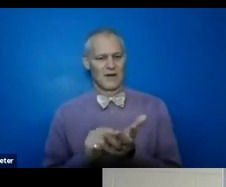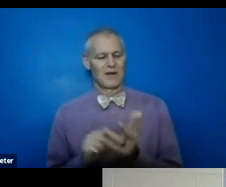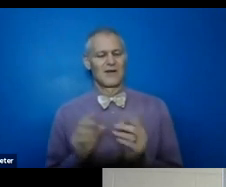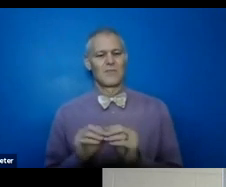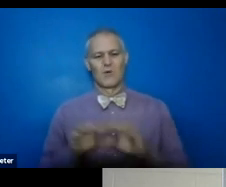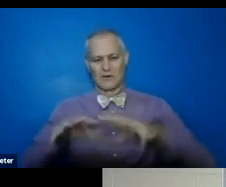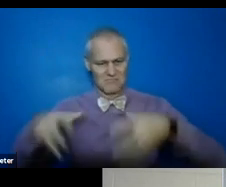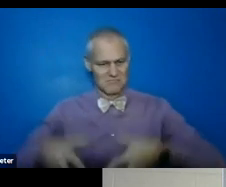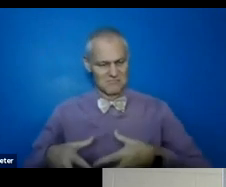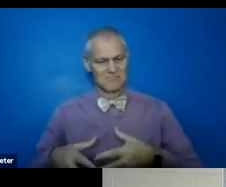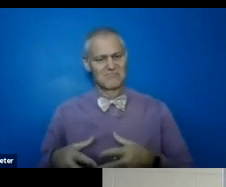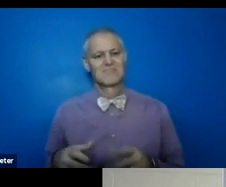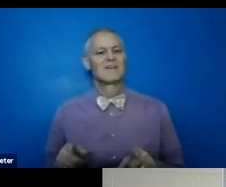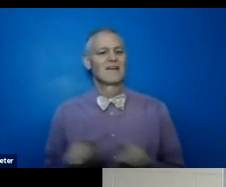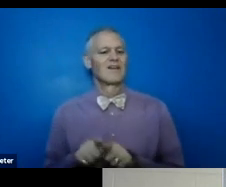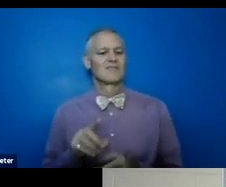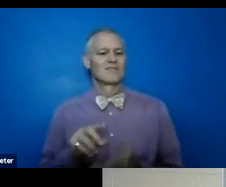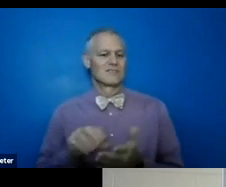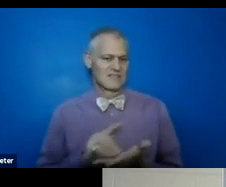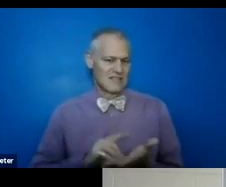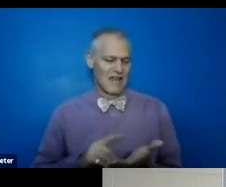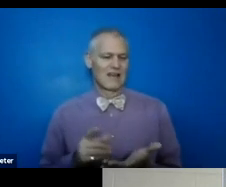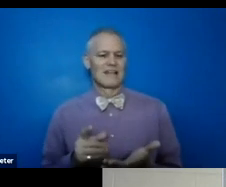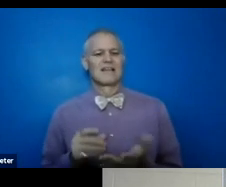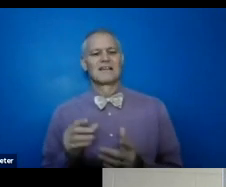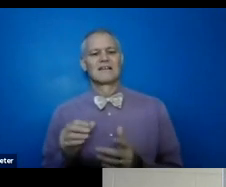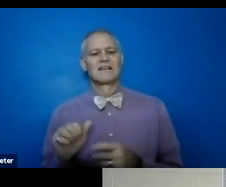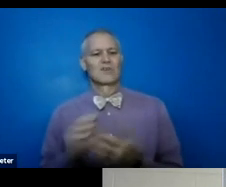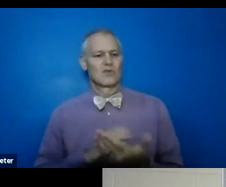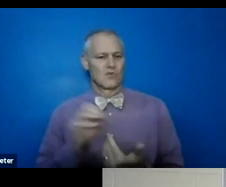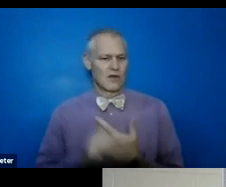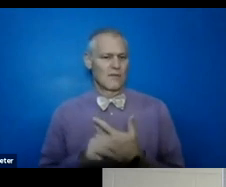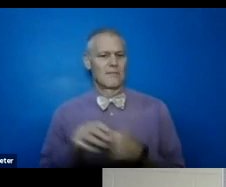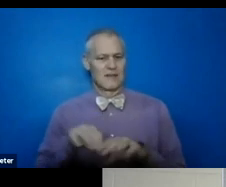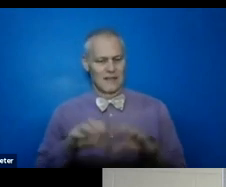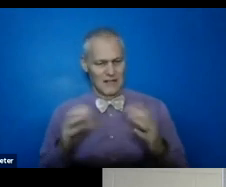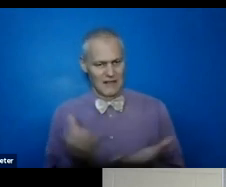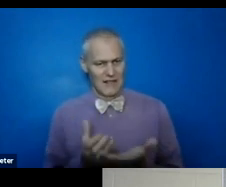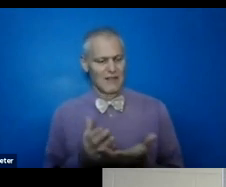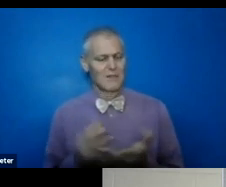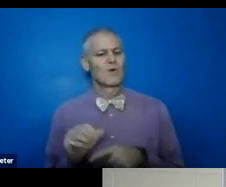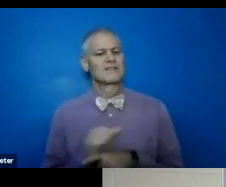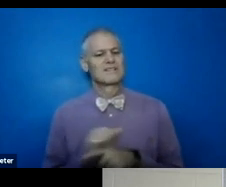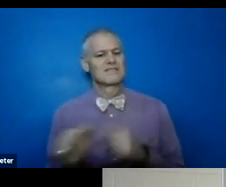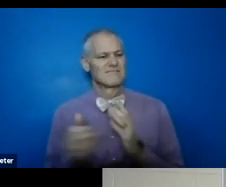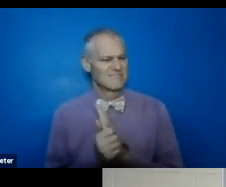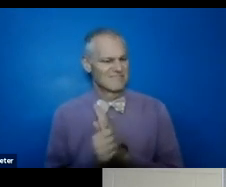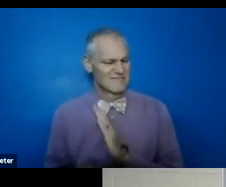And then on the other side, we started designing and writing more curriculum and practicing in the classroom, more skills around how to sort of